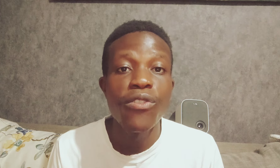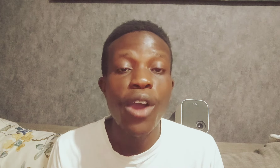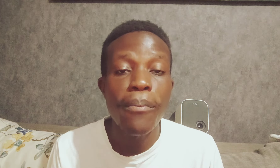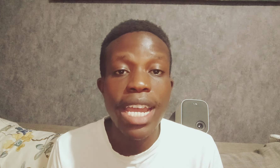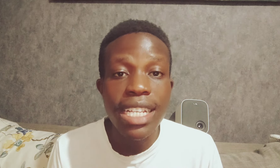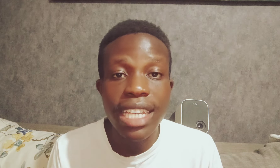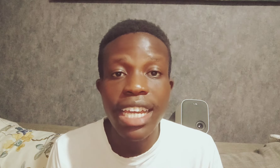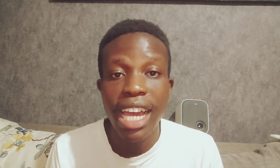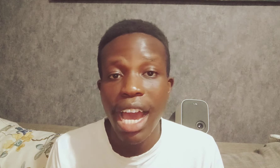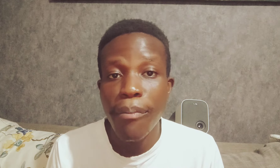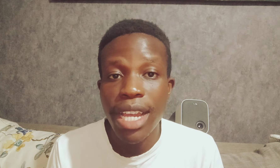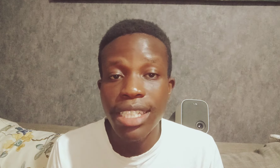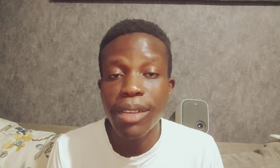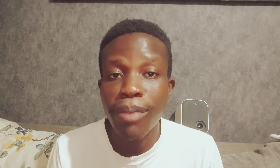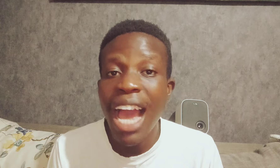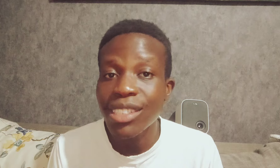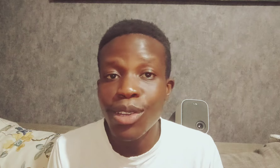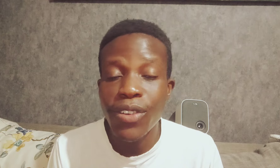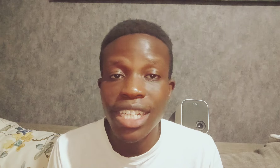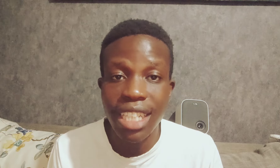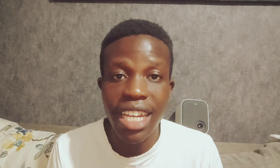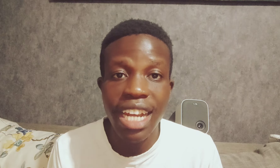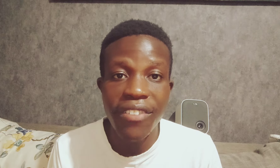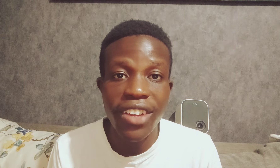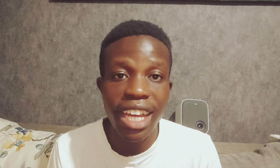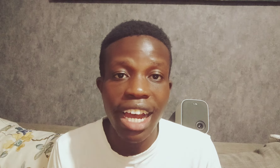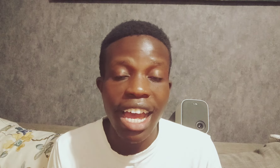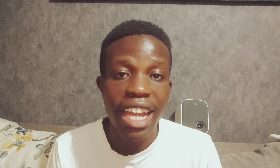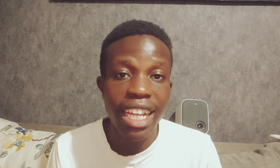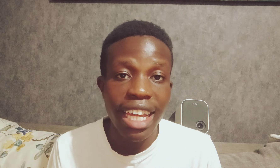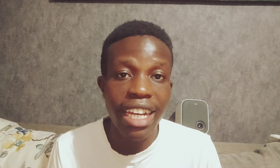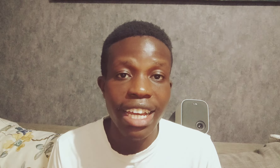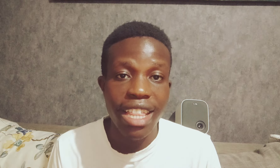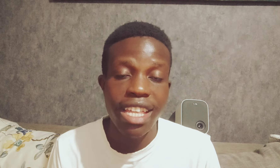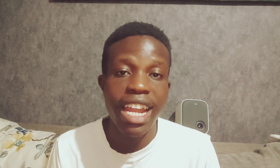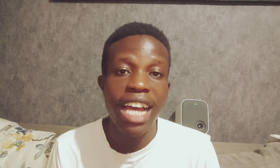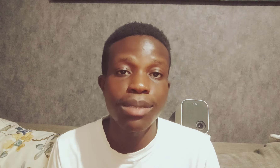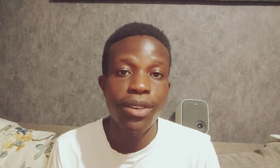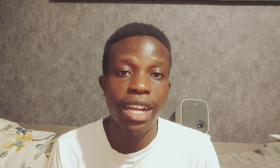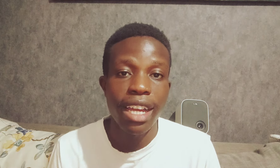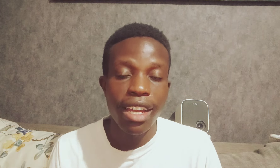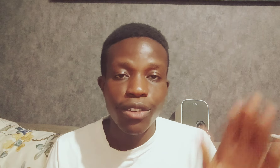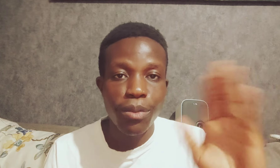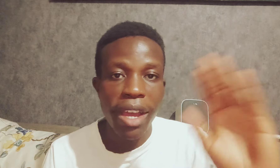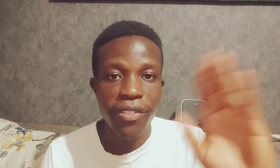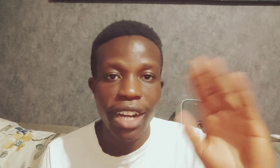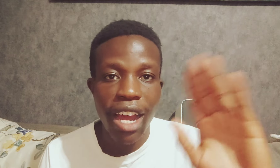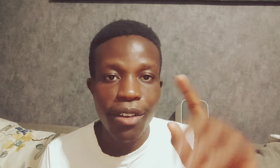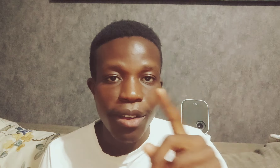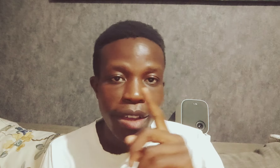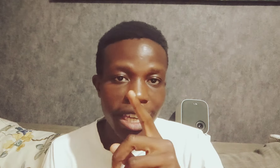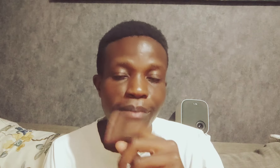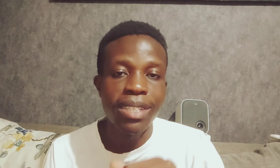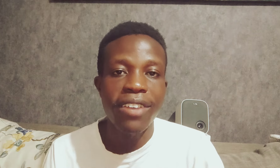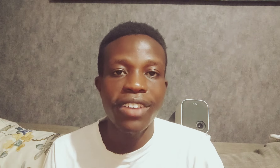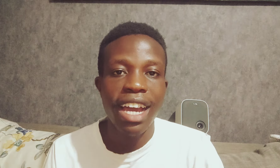channel for amazing black stories in Africa and in the diaspora. Goodbye for